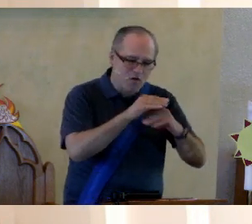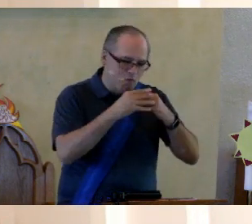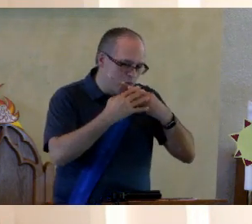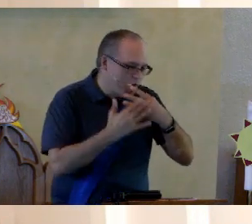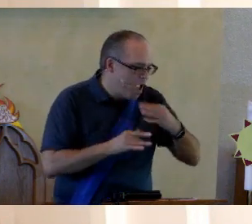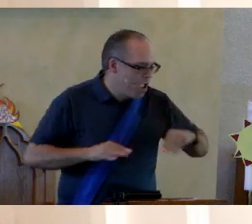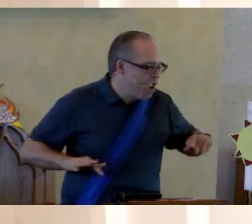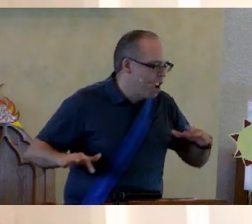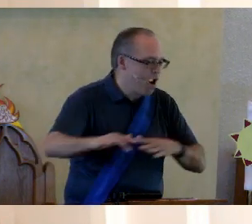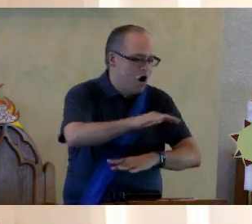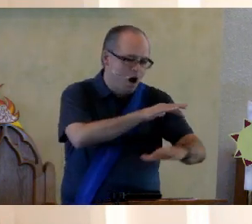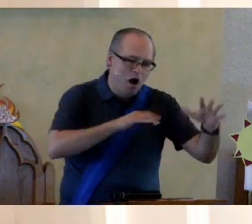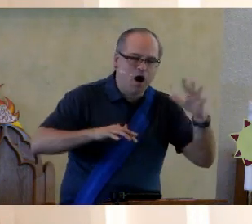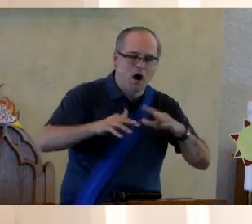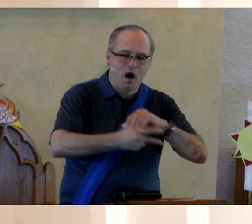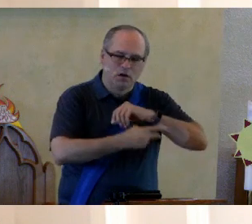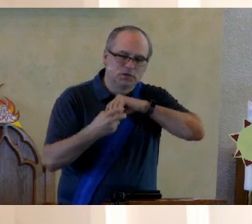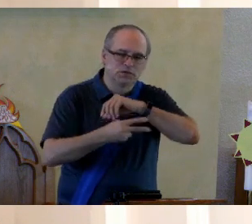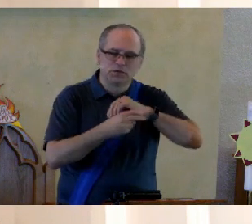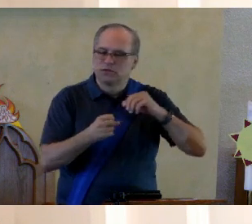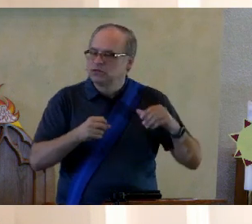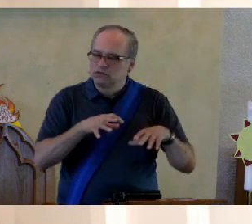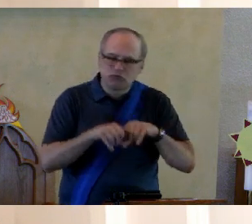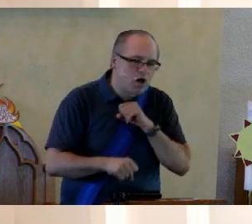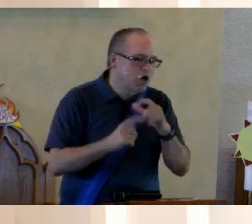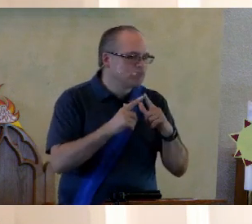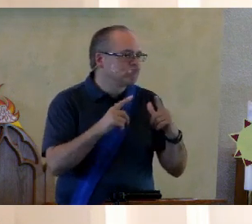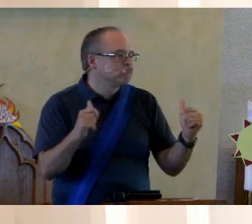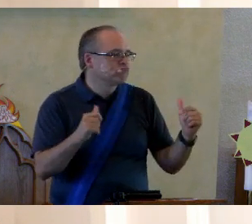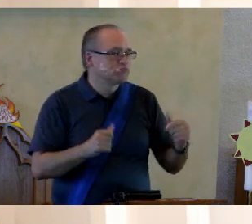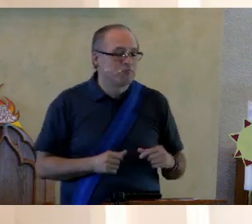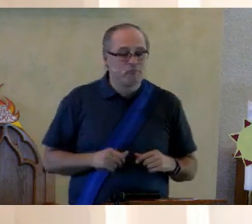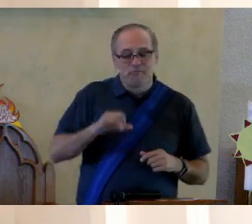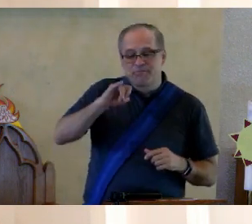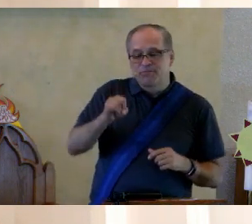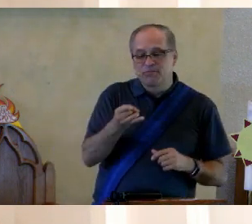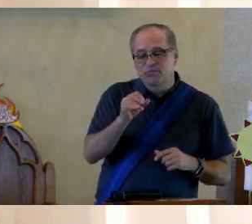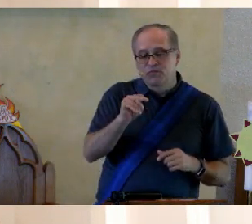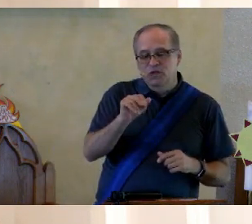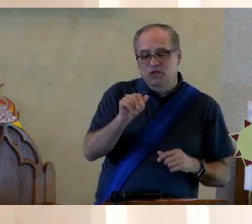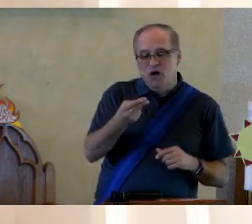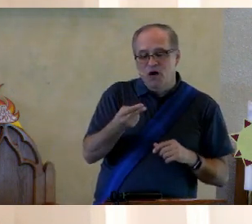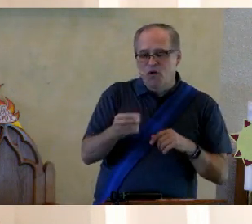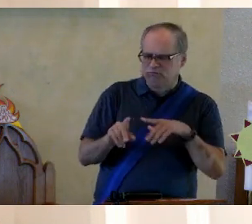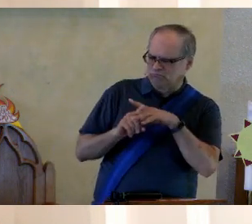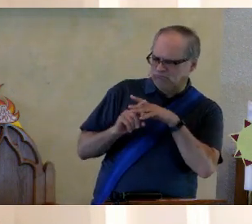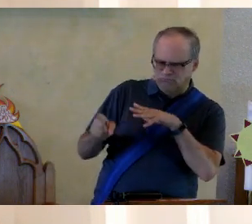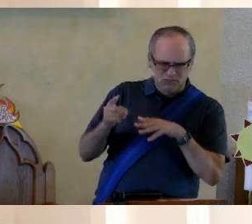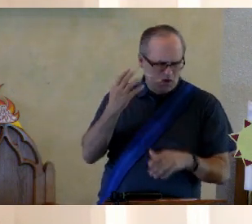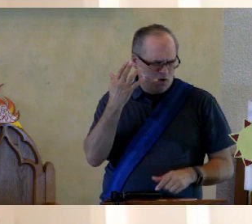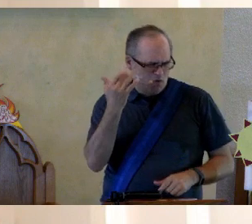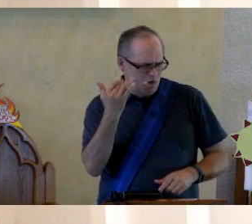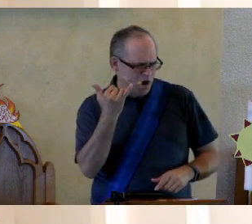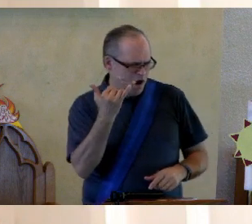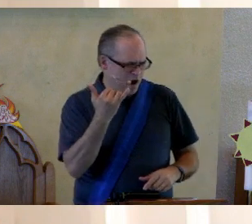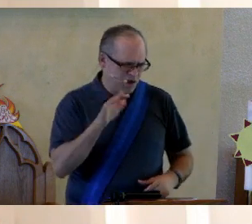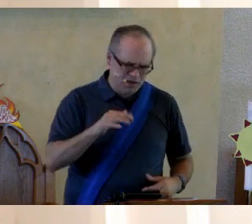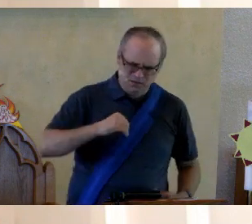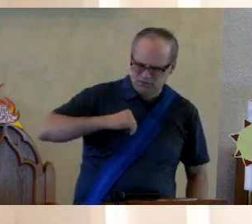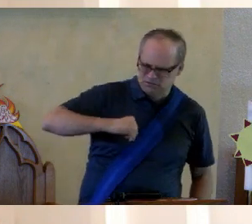of plunder. Although we are unsure of Jonah's actual reasons for fleeing the first time around, his reluctance